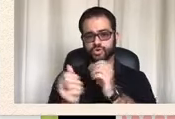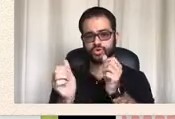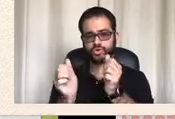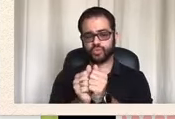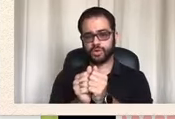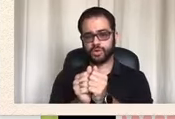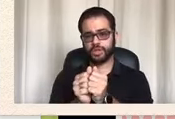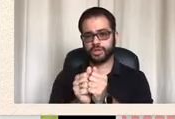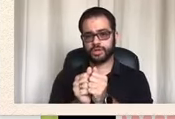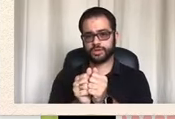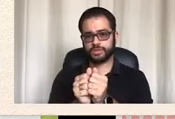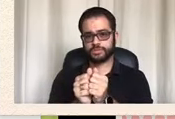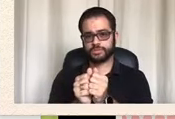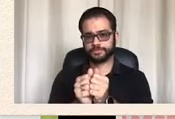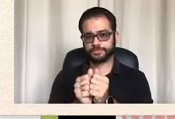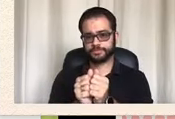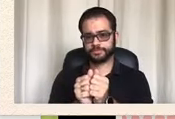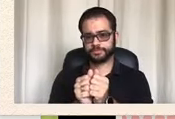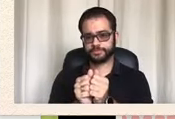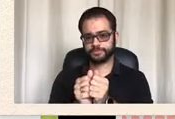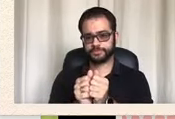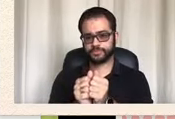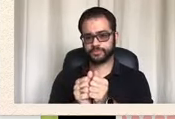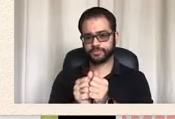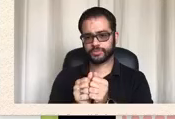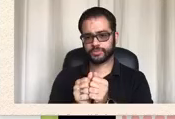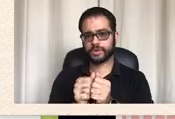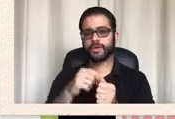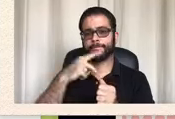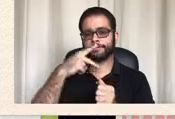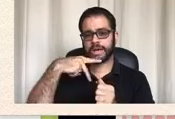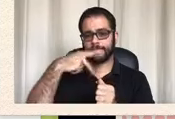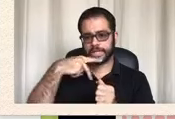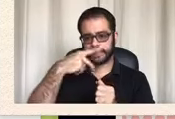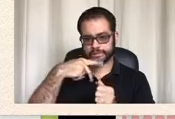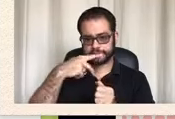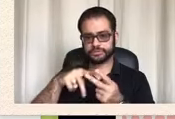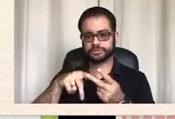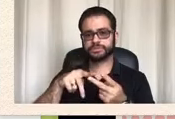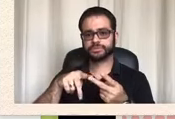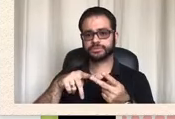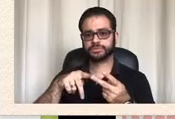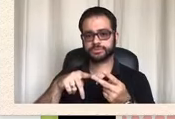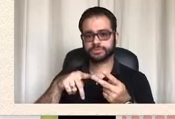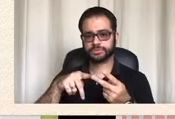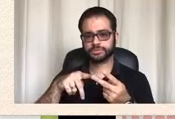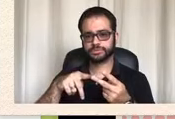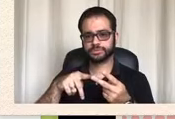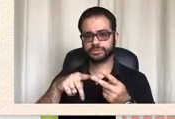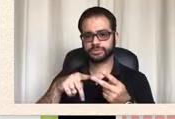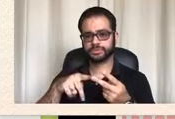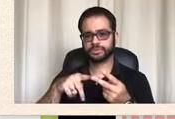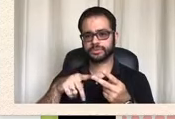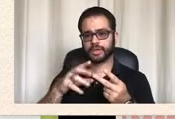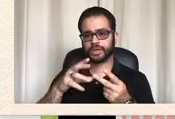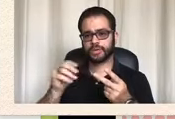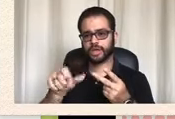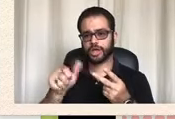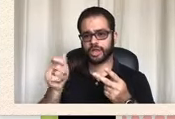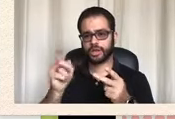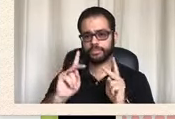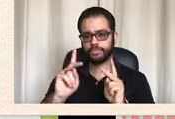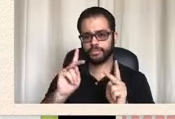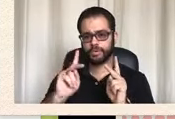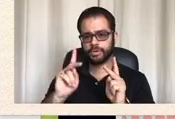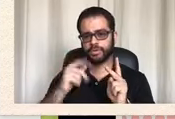the public grocery store for the holidays. We give out Thanksgiving